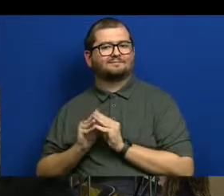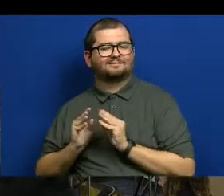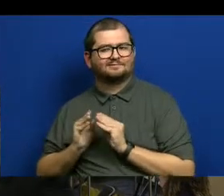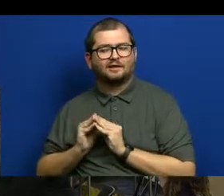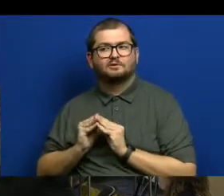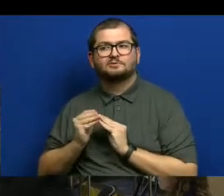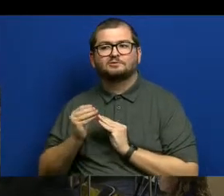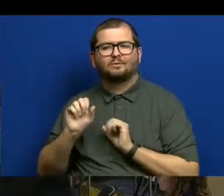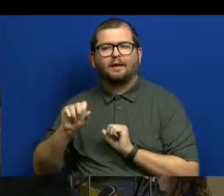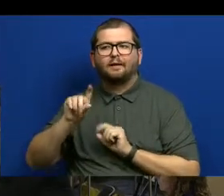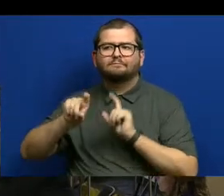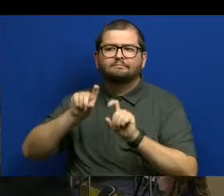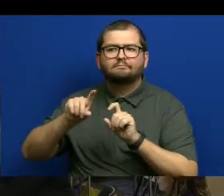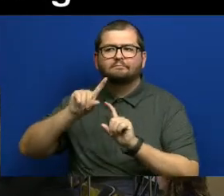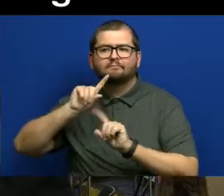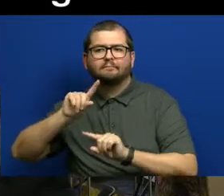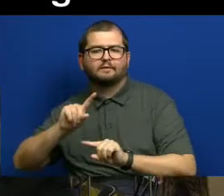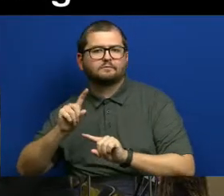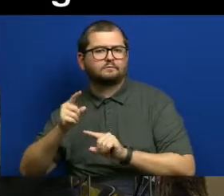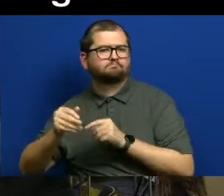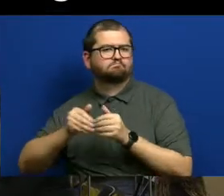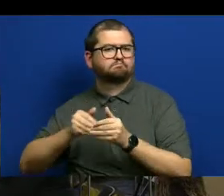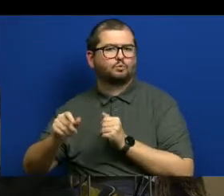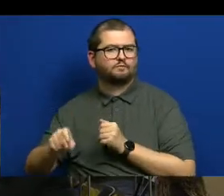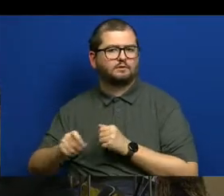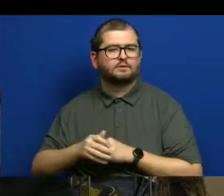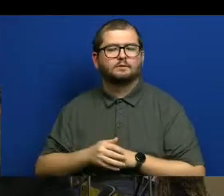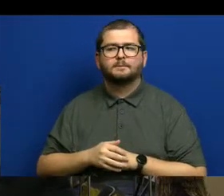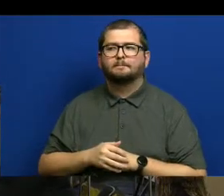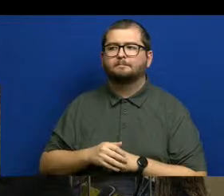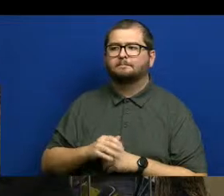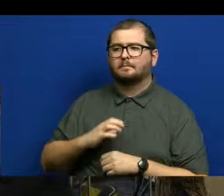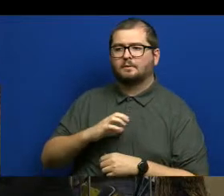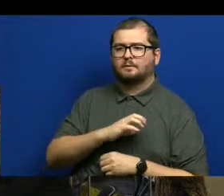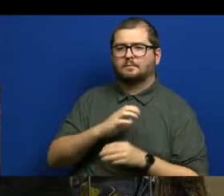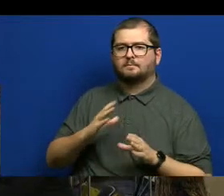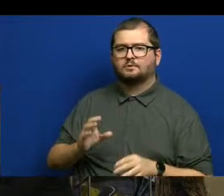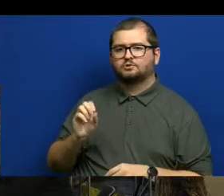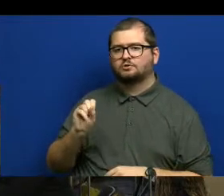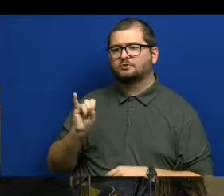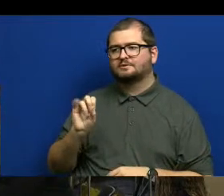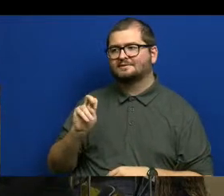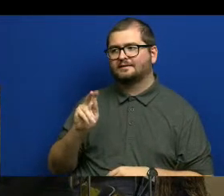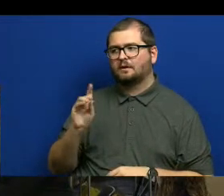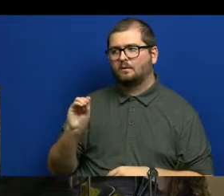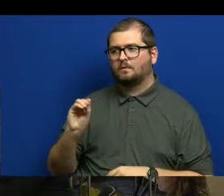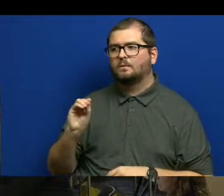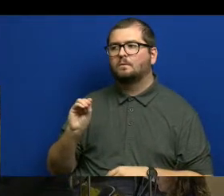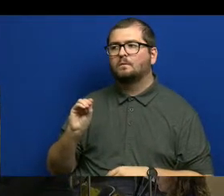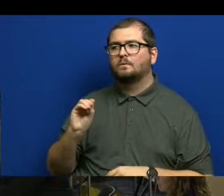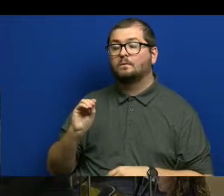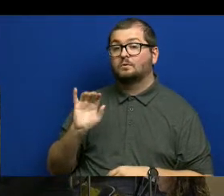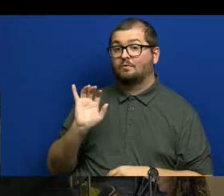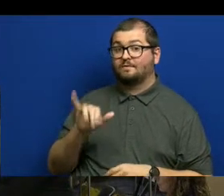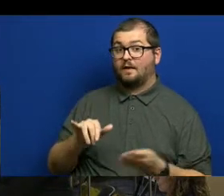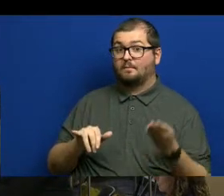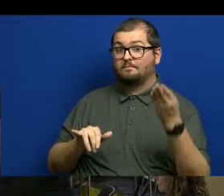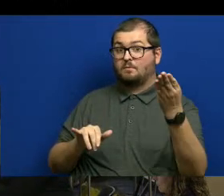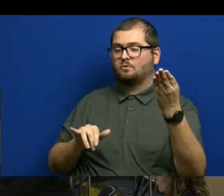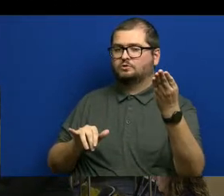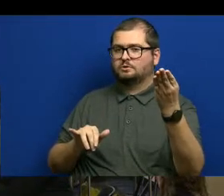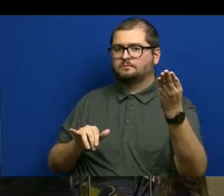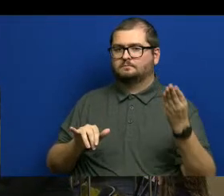any outstanding questions. This is Commissioner Cienko. All right, so that motion has been